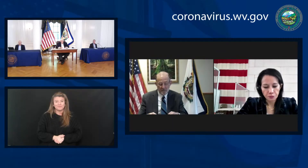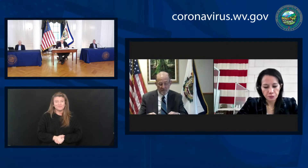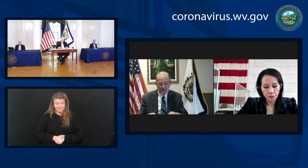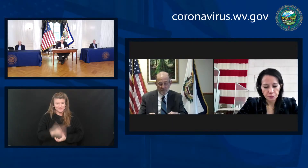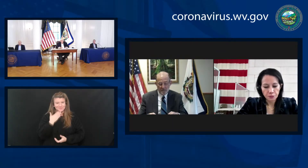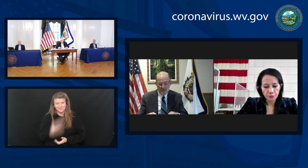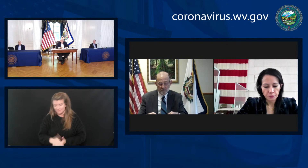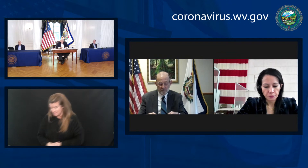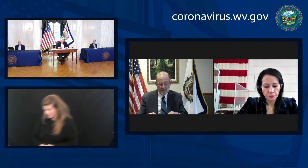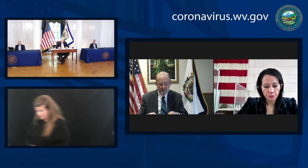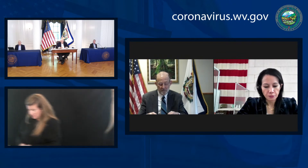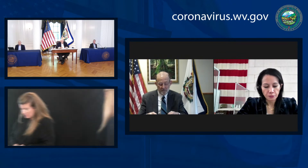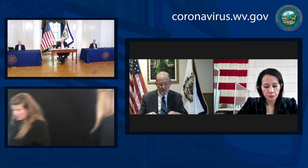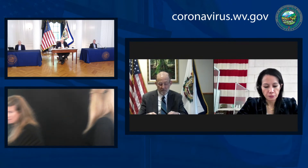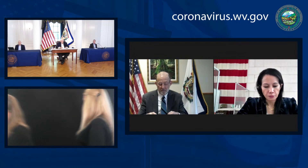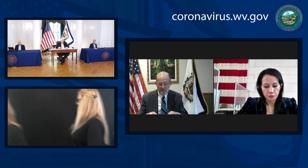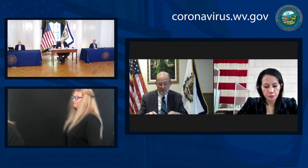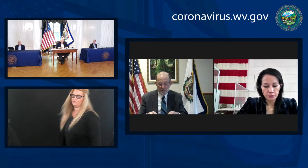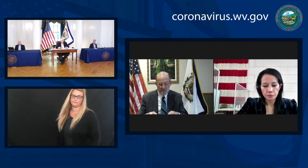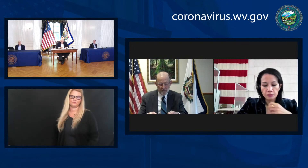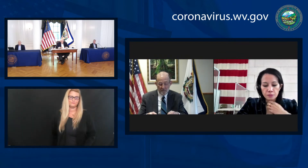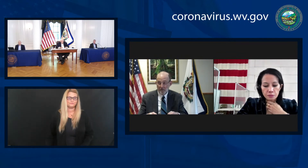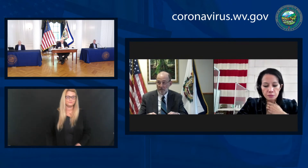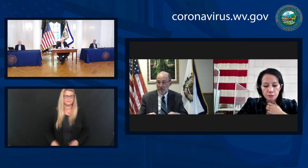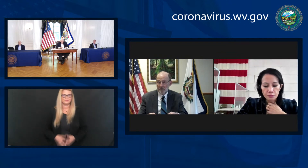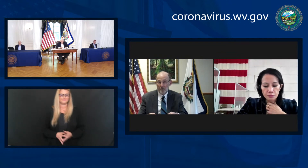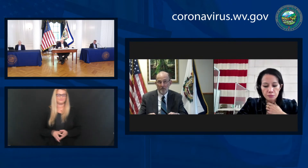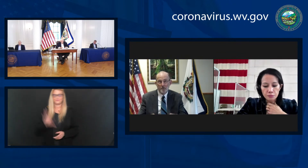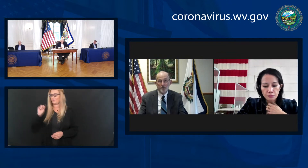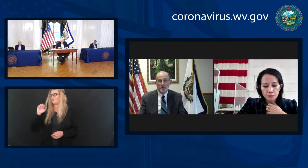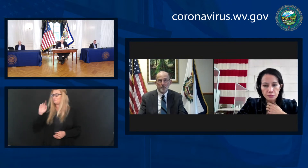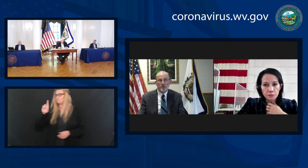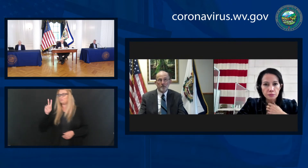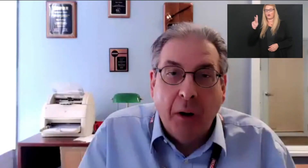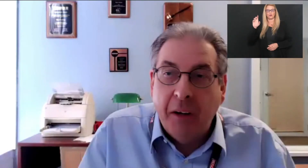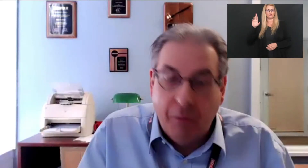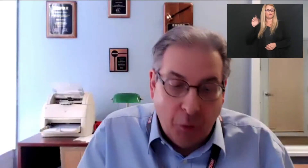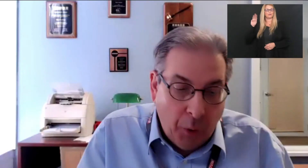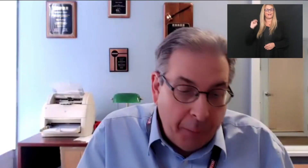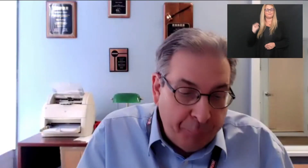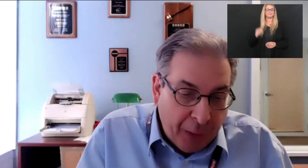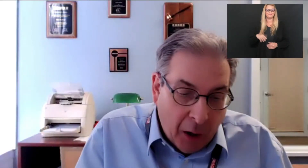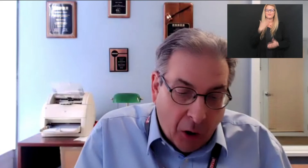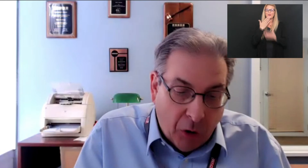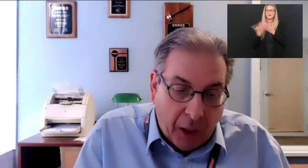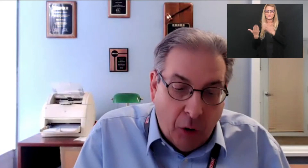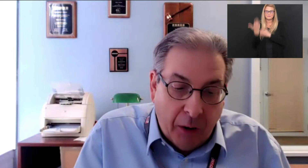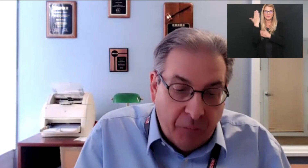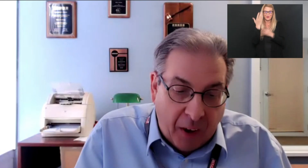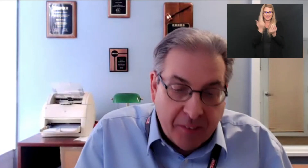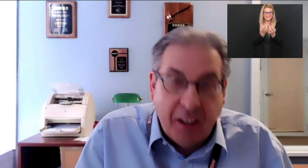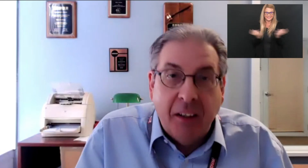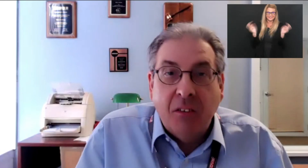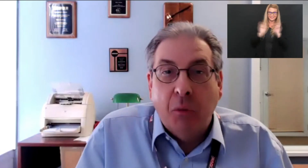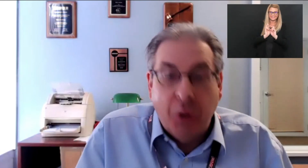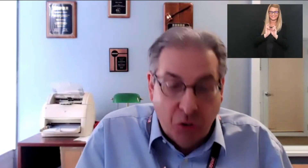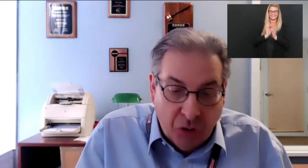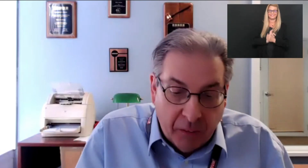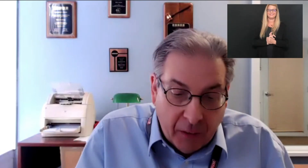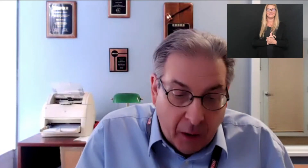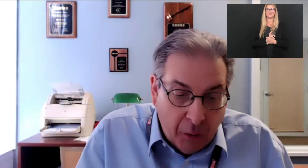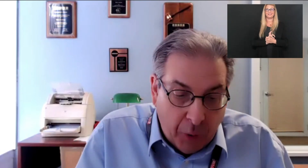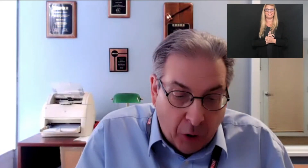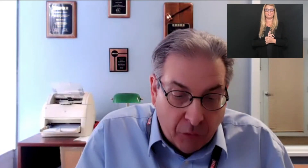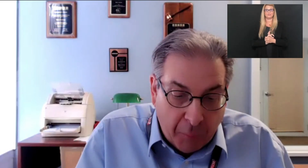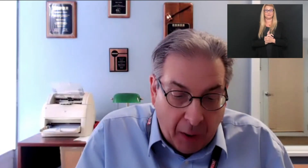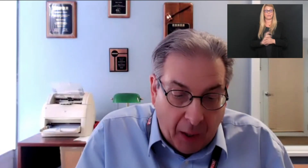All right, thank you, June. Next to Mark Cram with WDVM. Good morning, Governor. Good morning to everyone. Early on in the vaccine